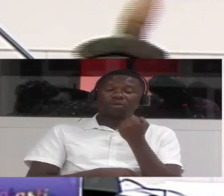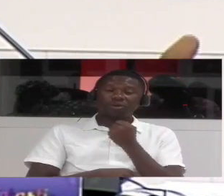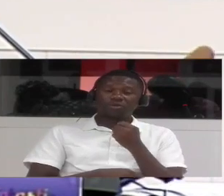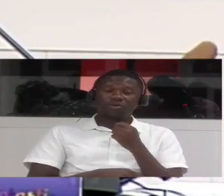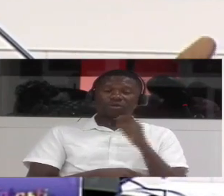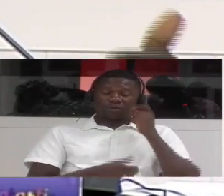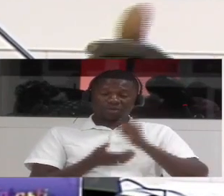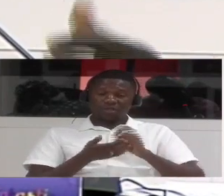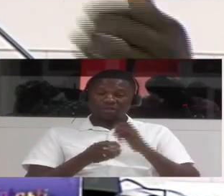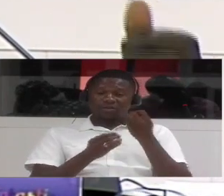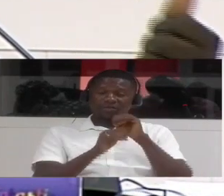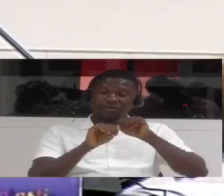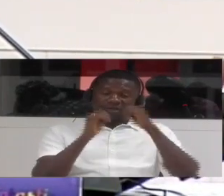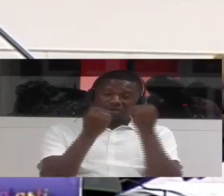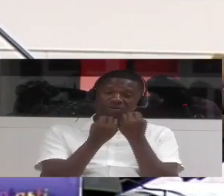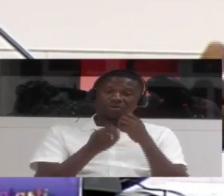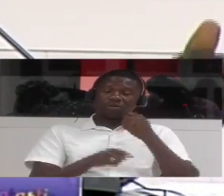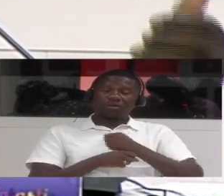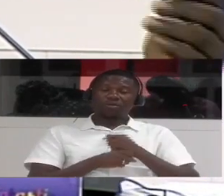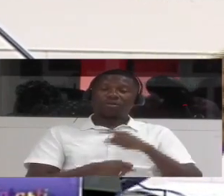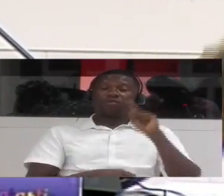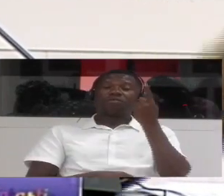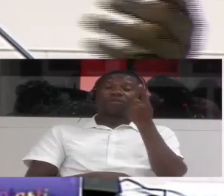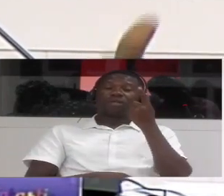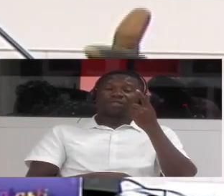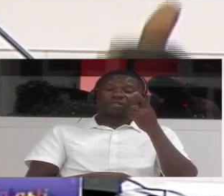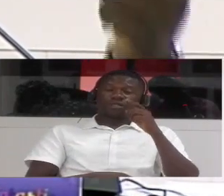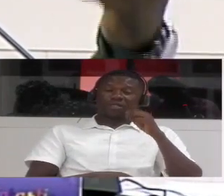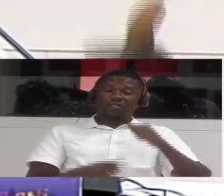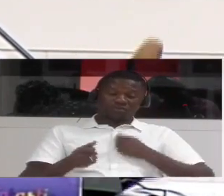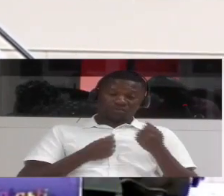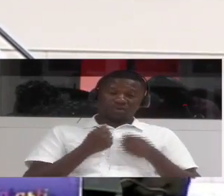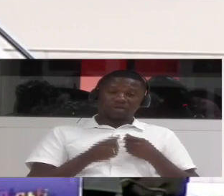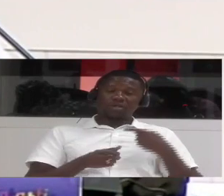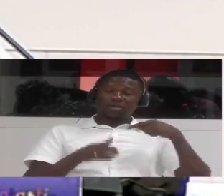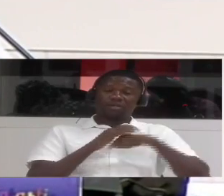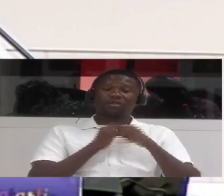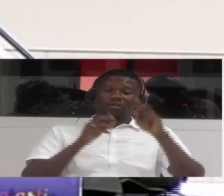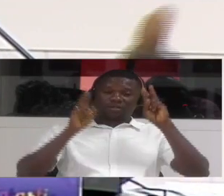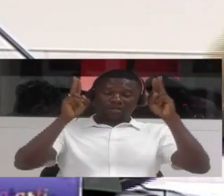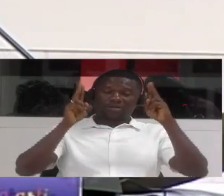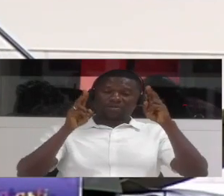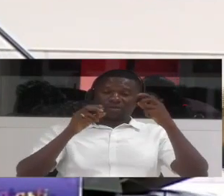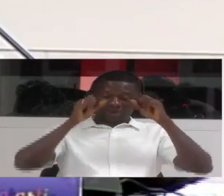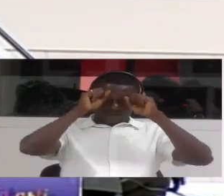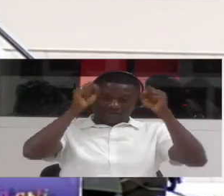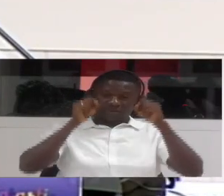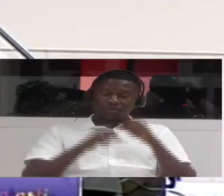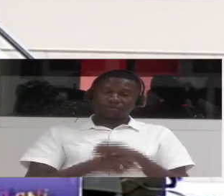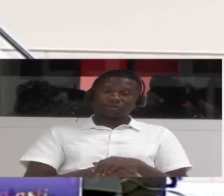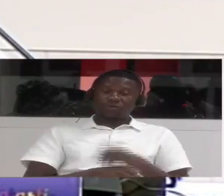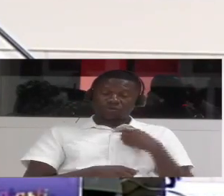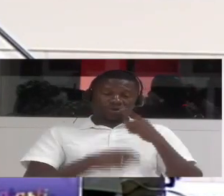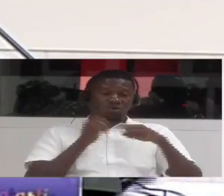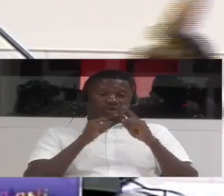the first casualty of the Jammeh regime, and we all know what that resulted into. I mean, we are talking about the